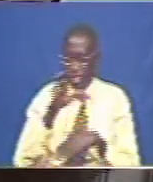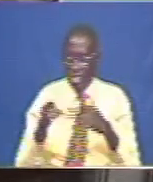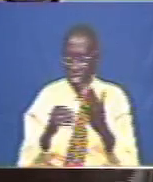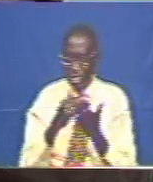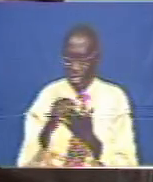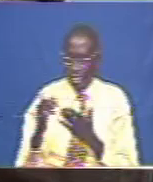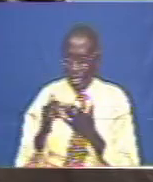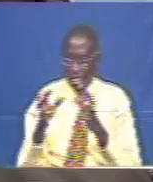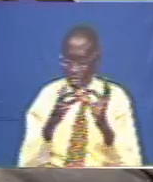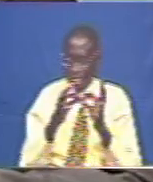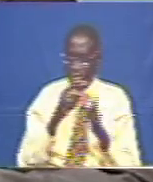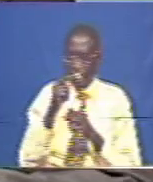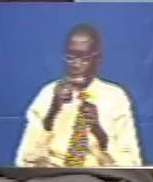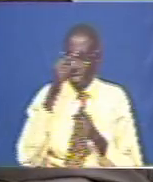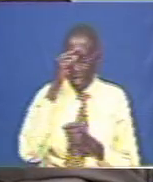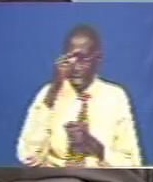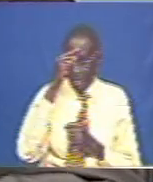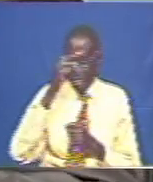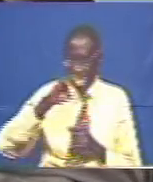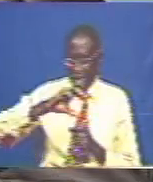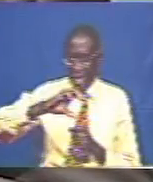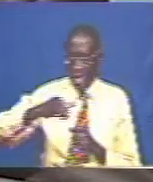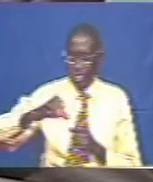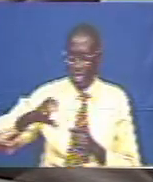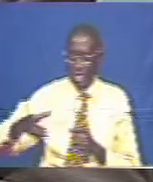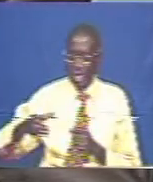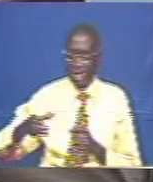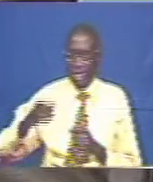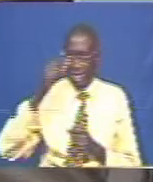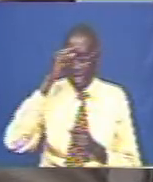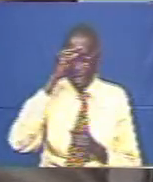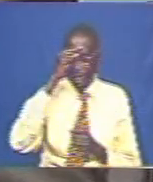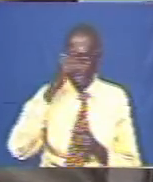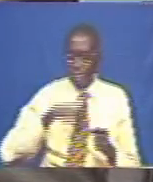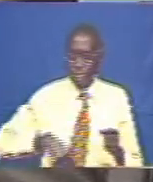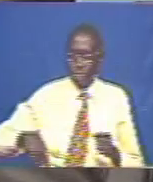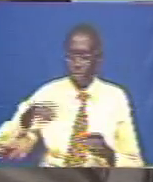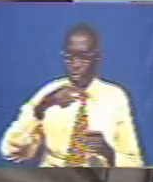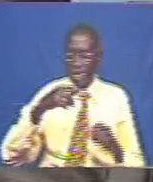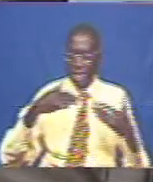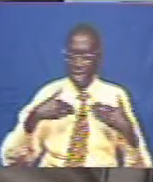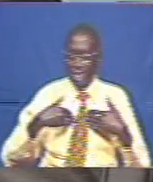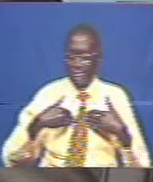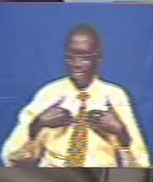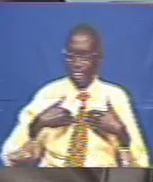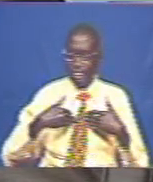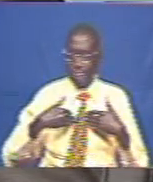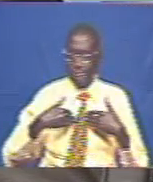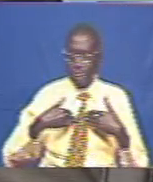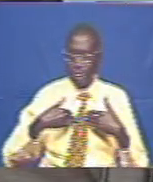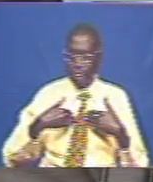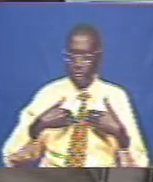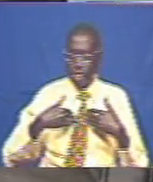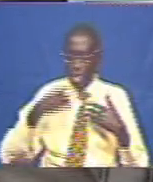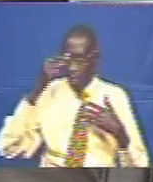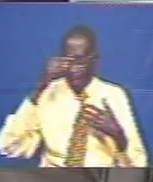from the national government and the county government and ask the movement, so that we can have a facilitative kind of a policy,